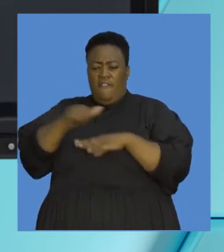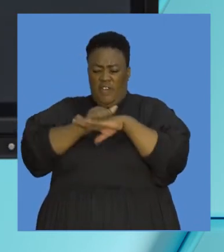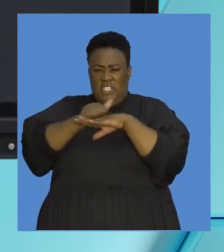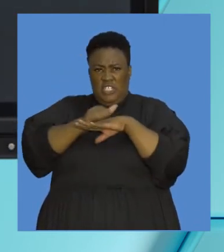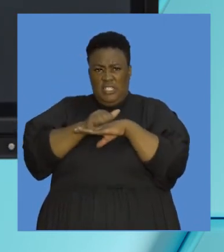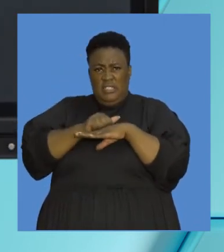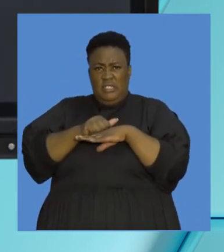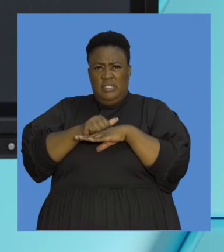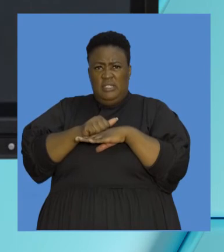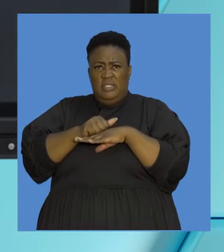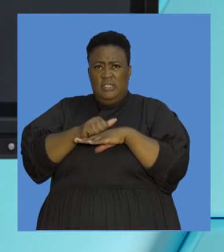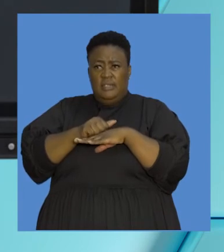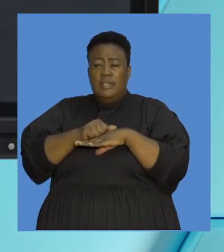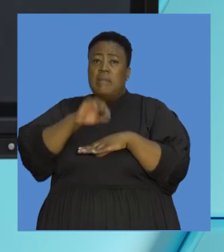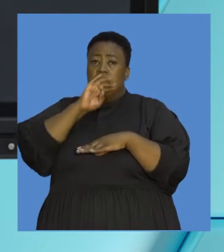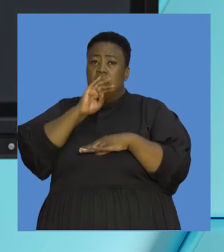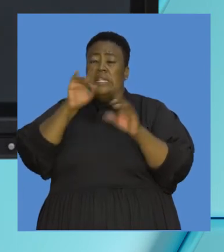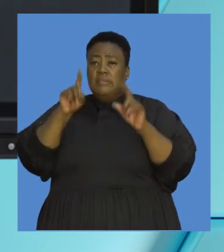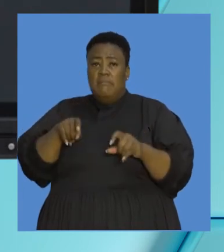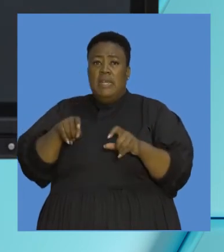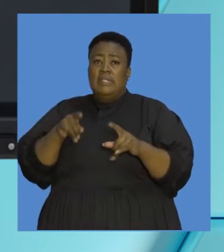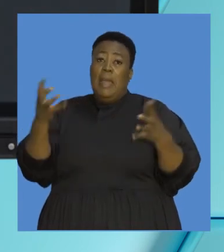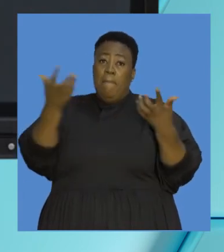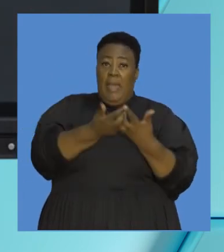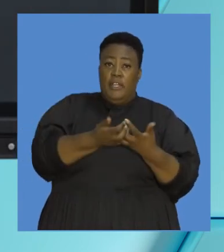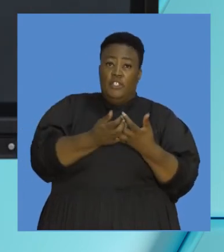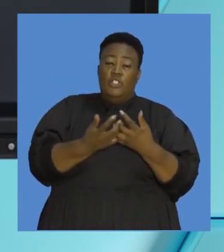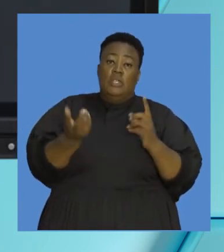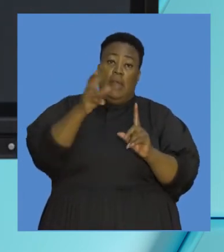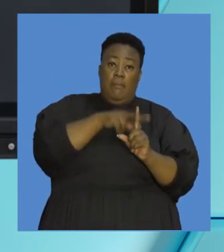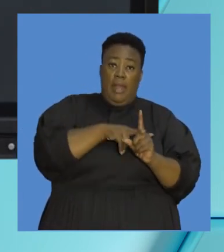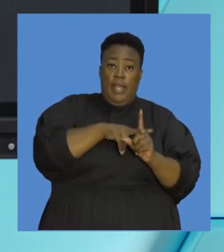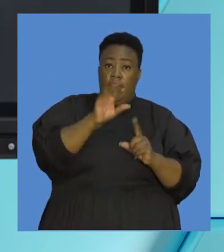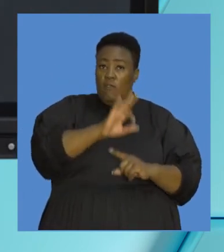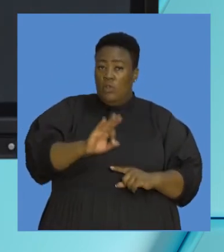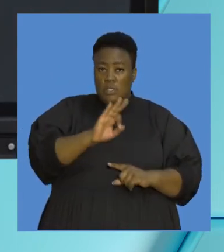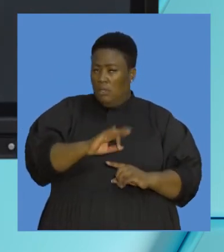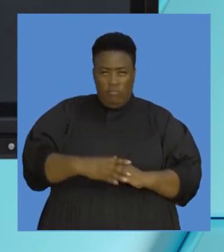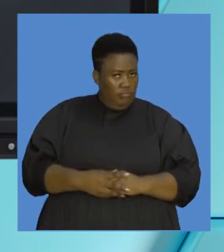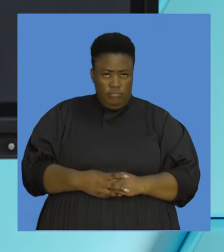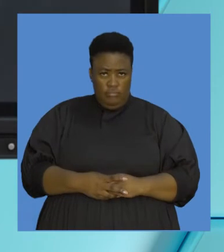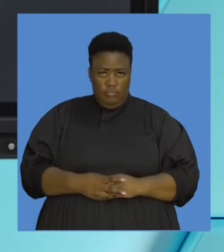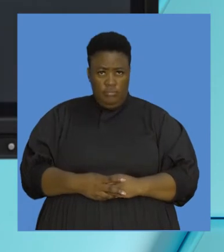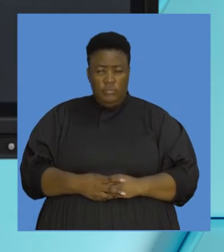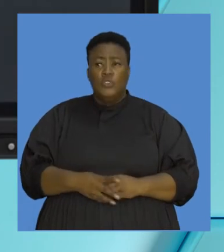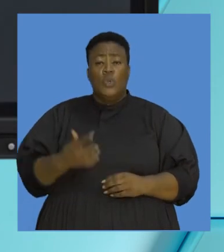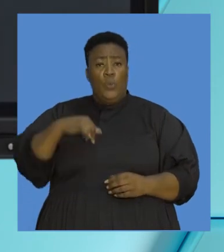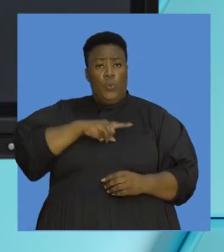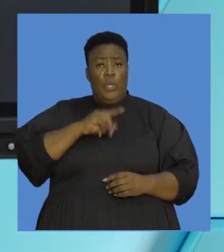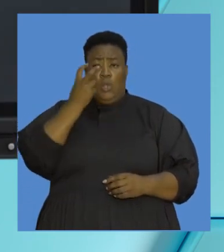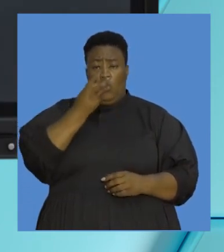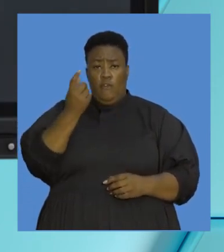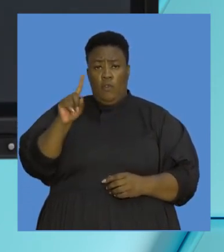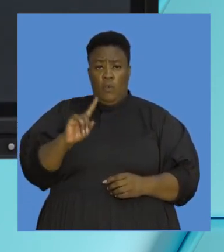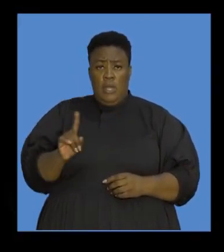Remember, friction doesn't have to always match the applied force. We've done static and kinetic friction. So what